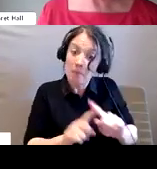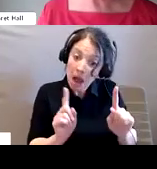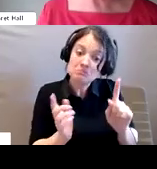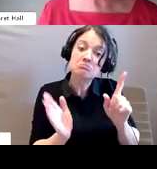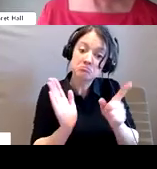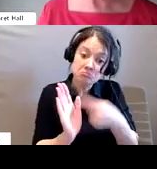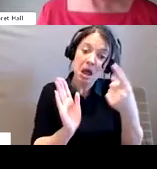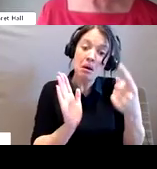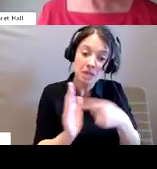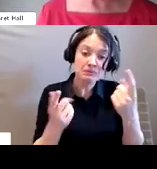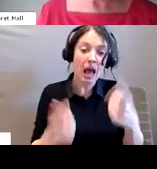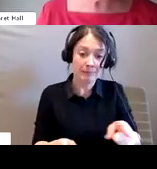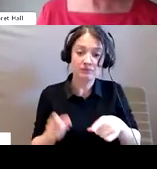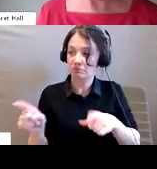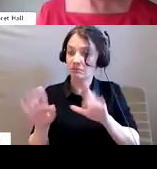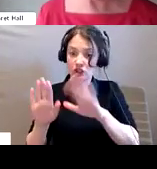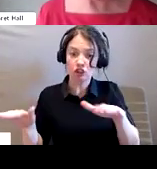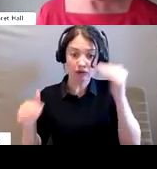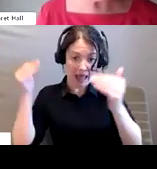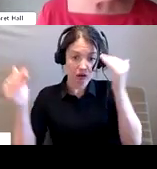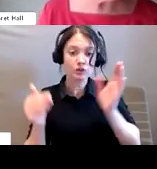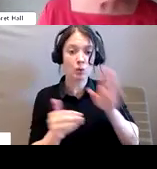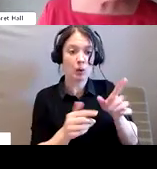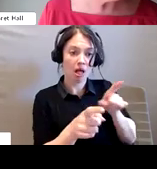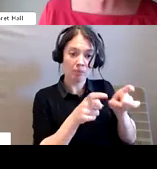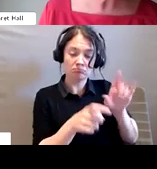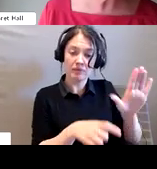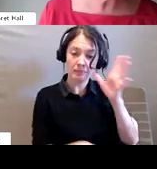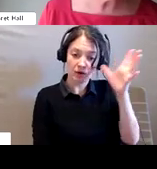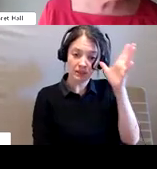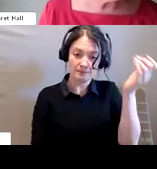And we have to acknowledge that fact and not be too romantic about it.